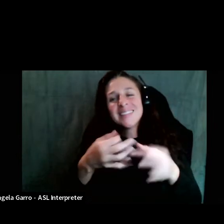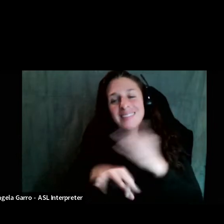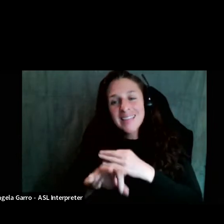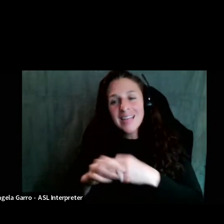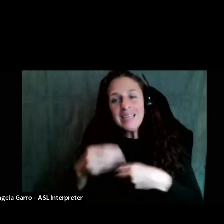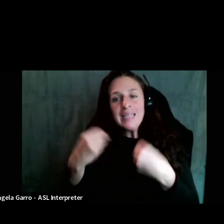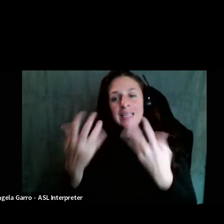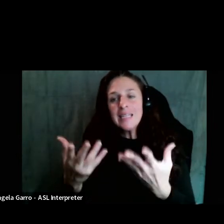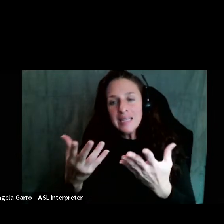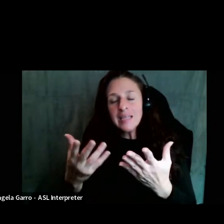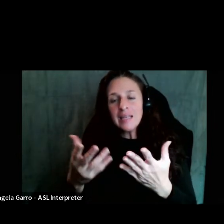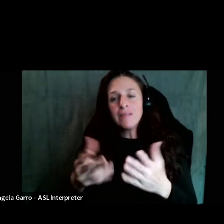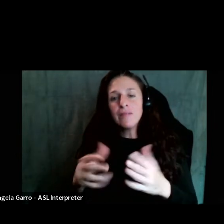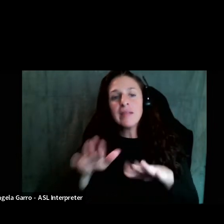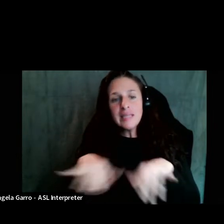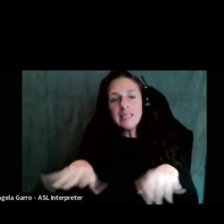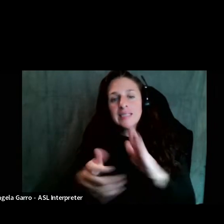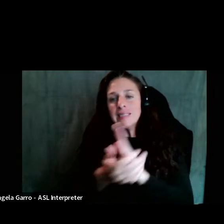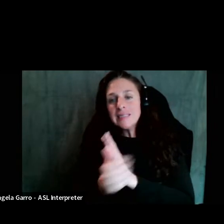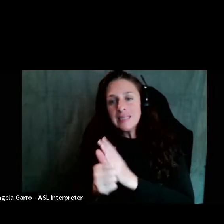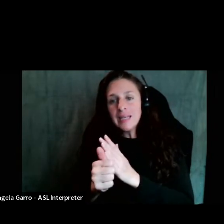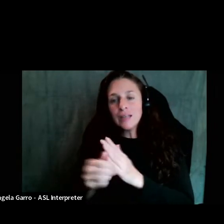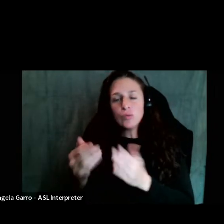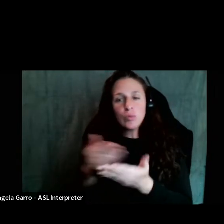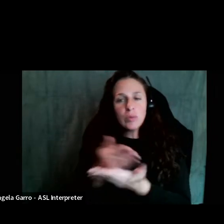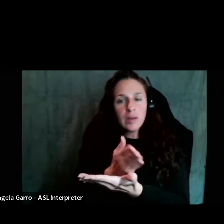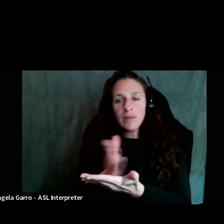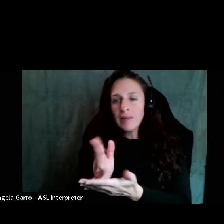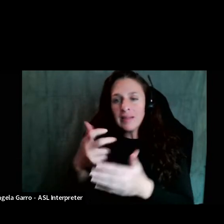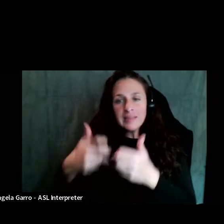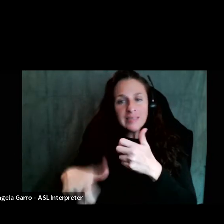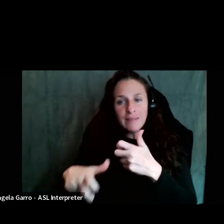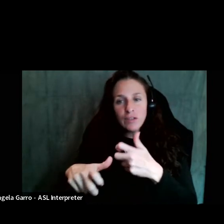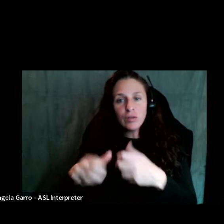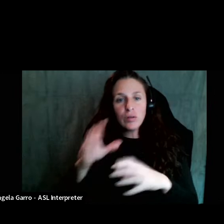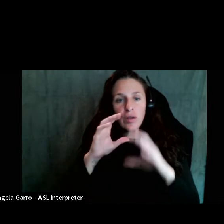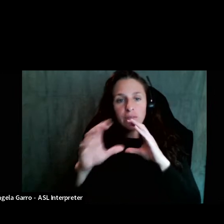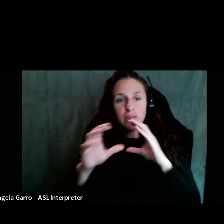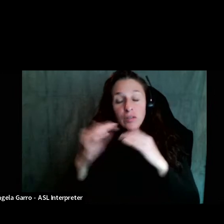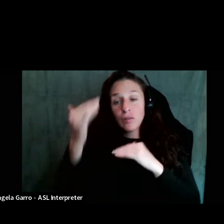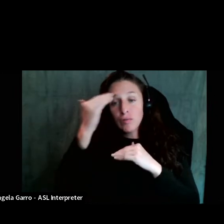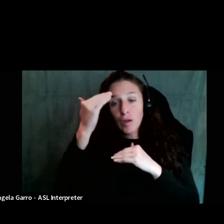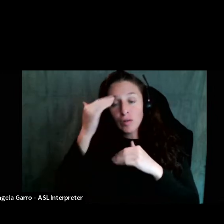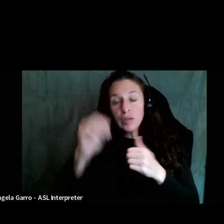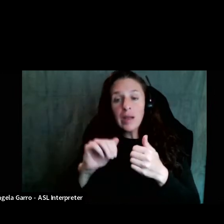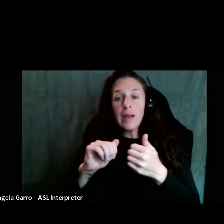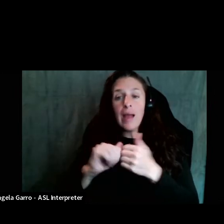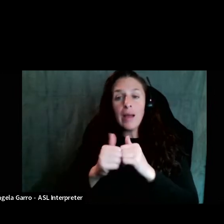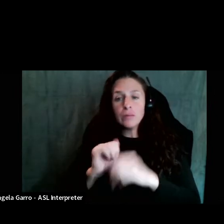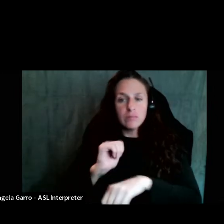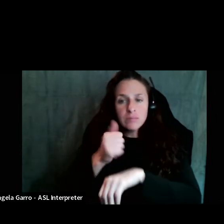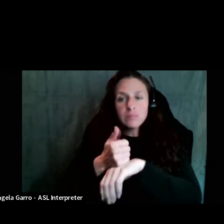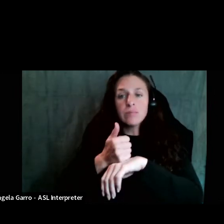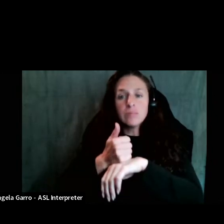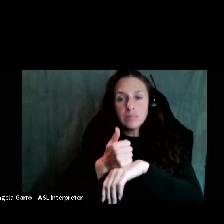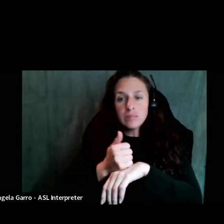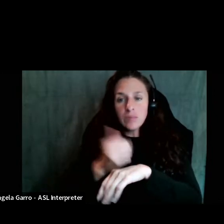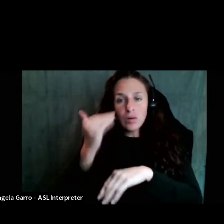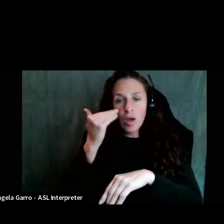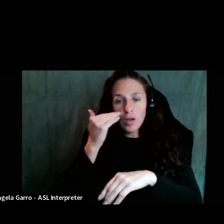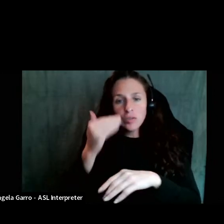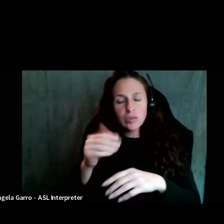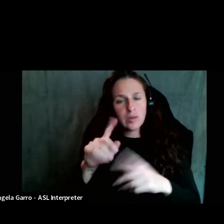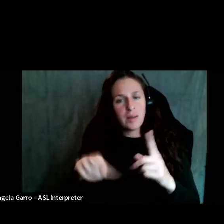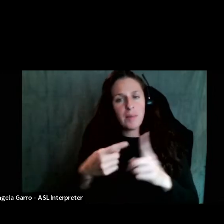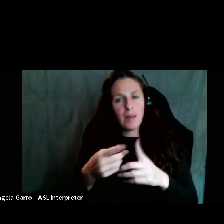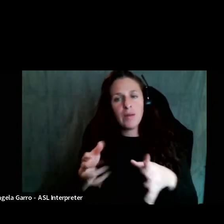navigate the difficult conversations, the knowledge to help inform their opinions on important topics that matter, and